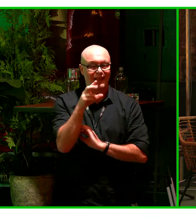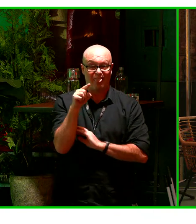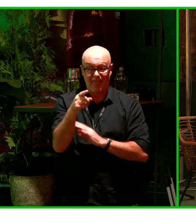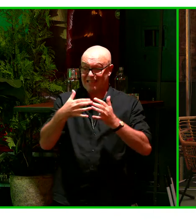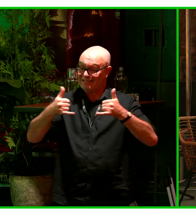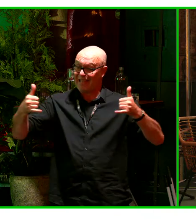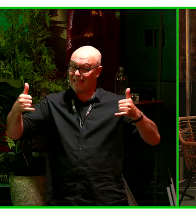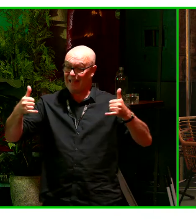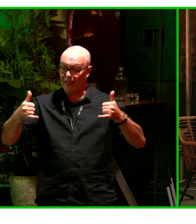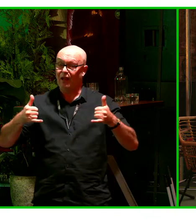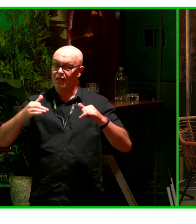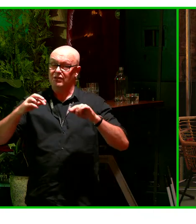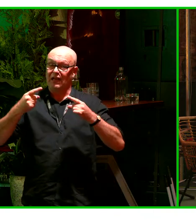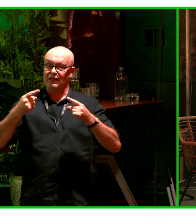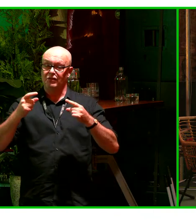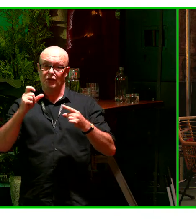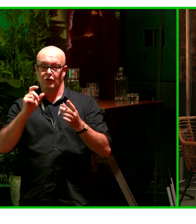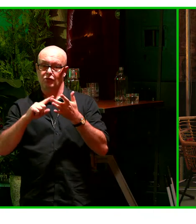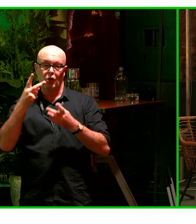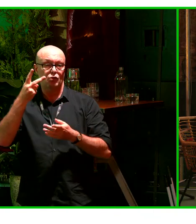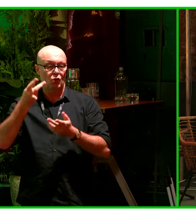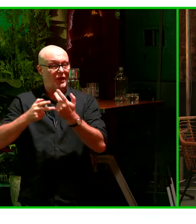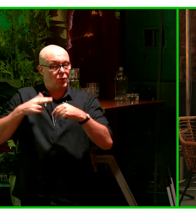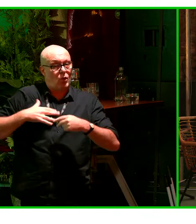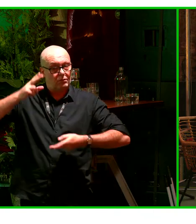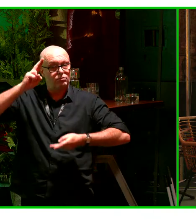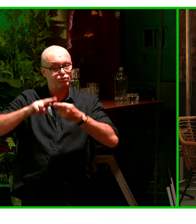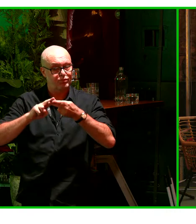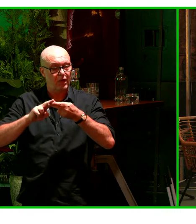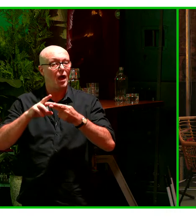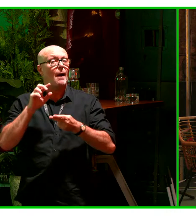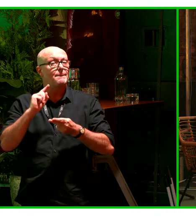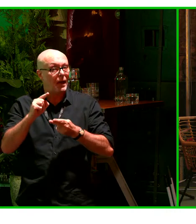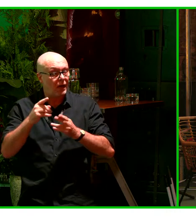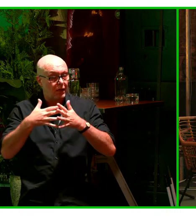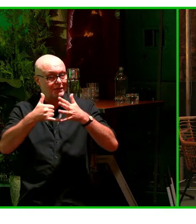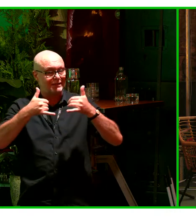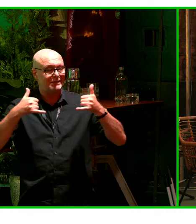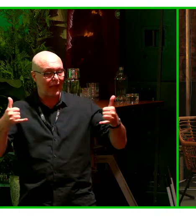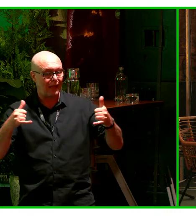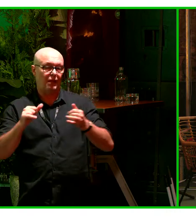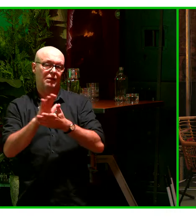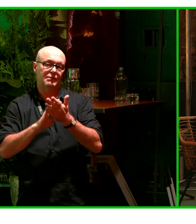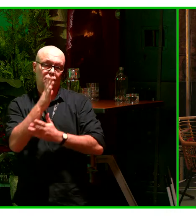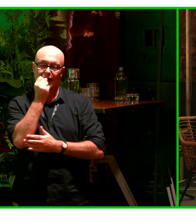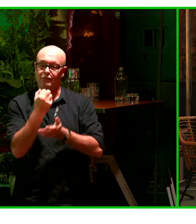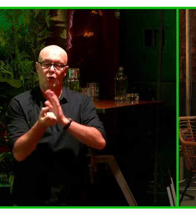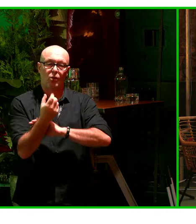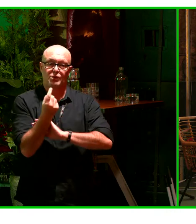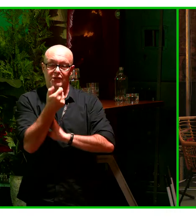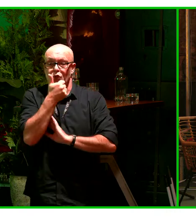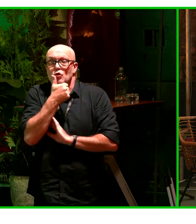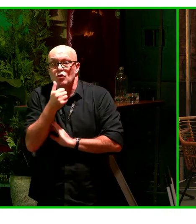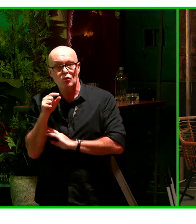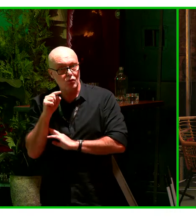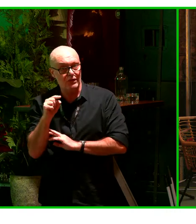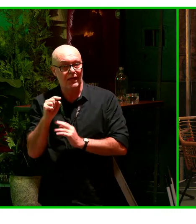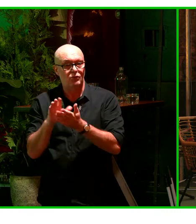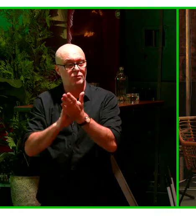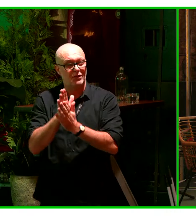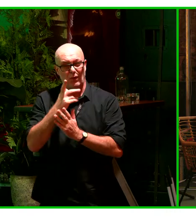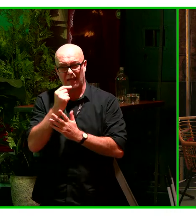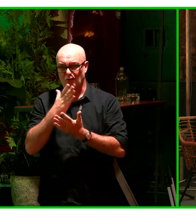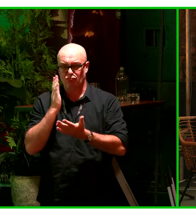challenge we have to decarbonise, but it's also the scale that gives us the opportunity, as others have said, to really lead the green